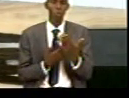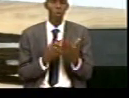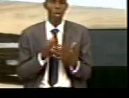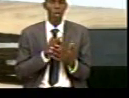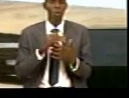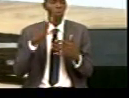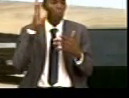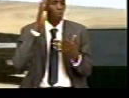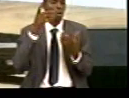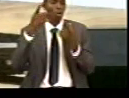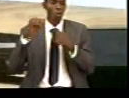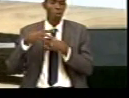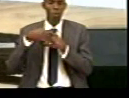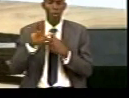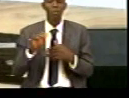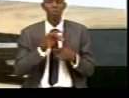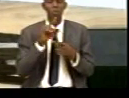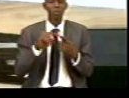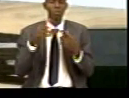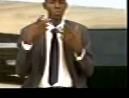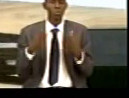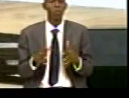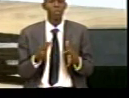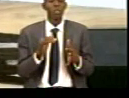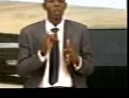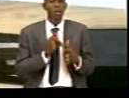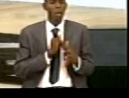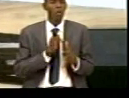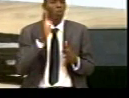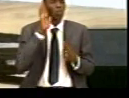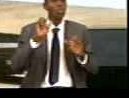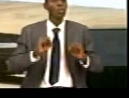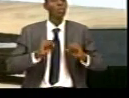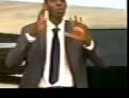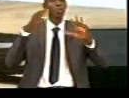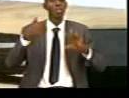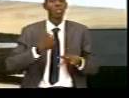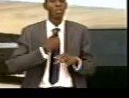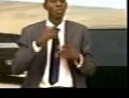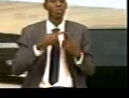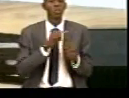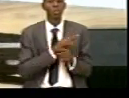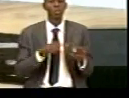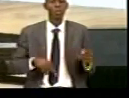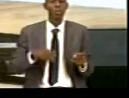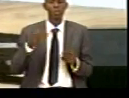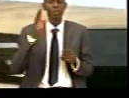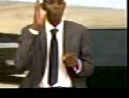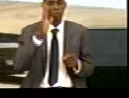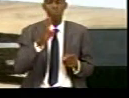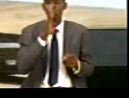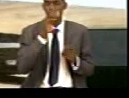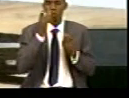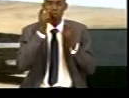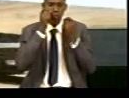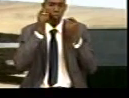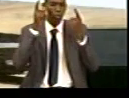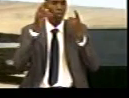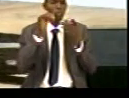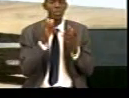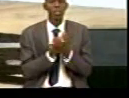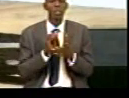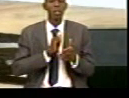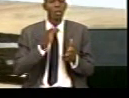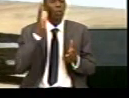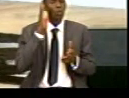will give myself to the Lord. I'm going, you'll be surprised. I'll be a son of God. I'll be a daughter